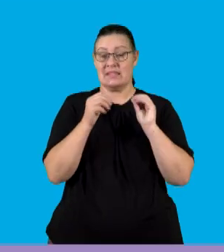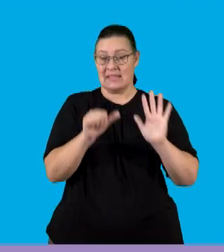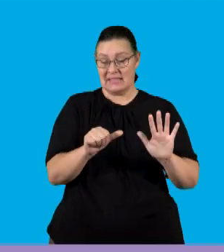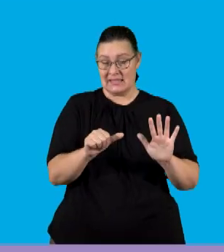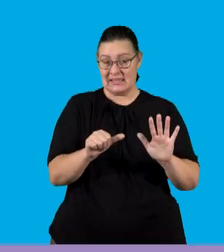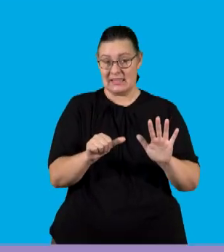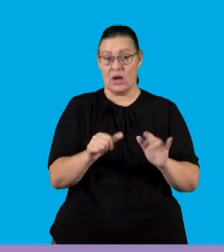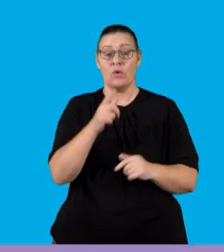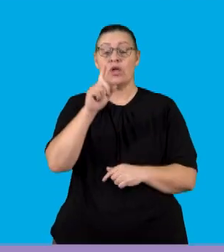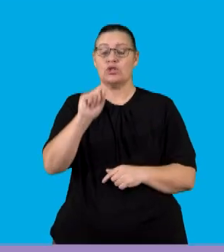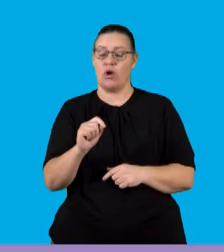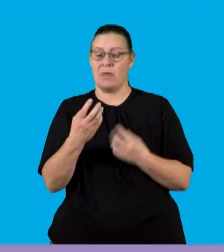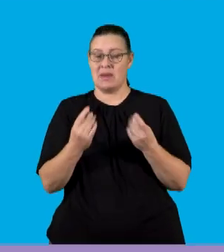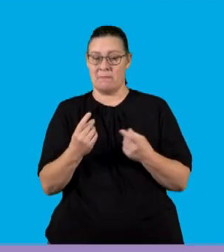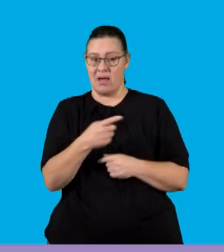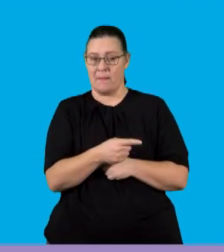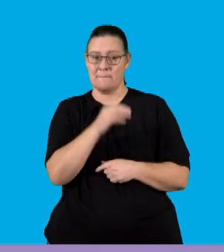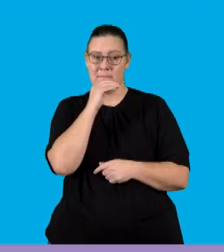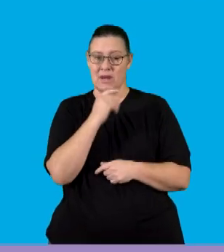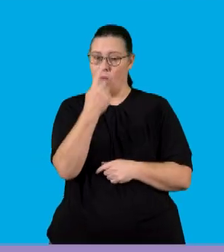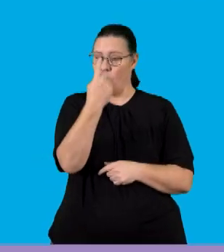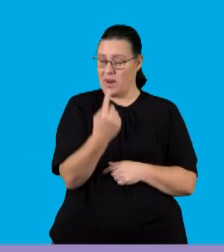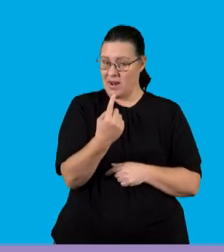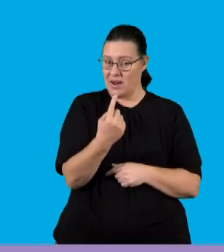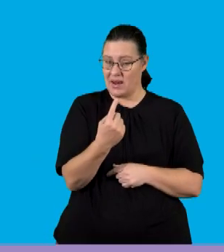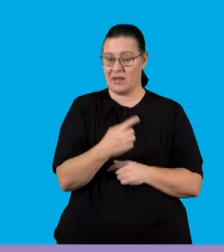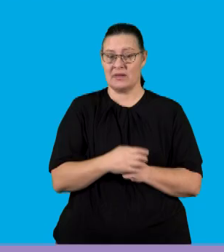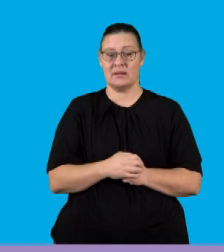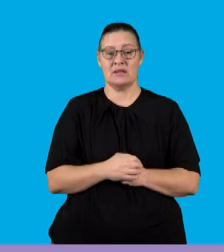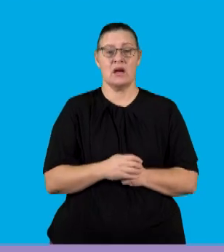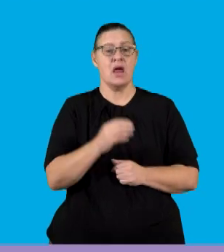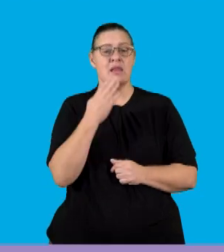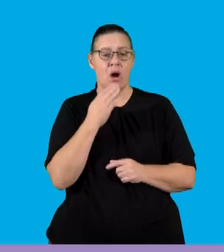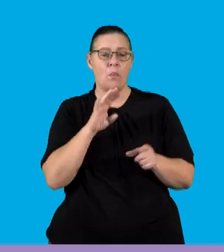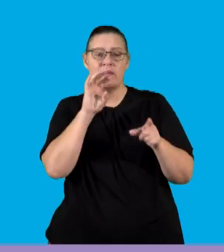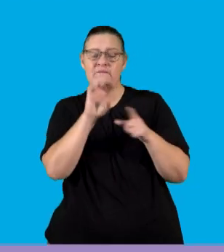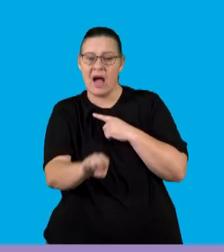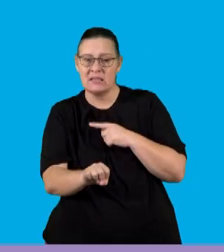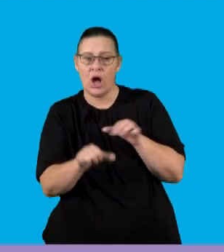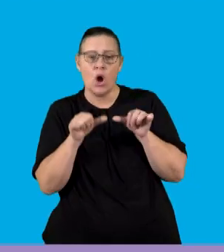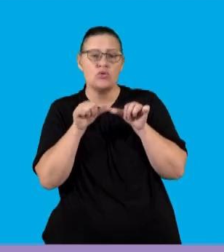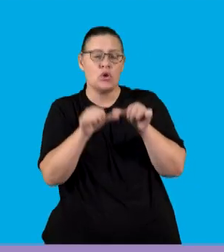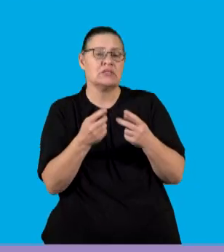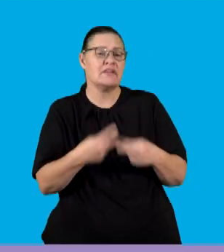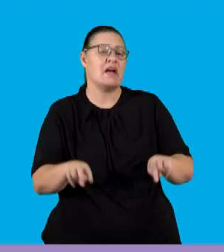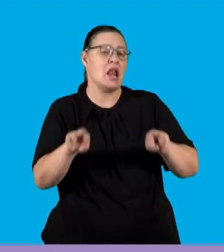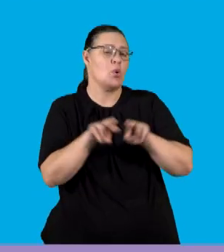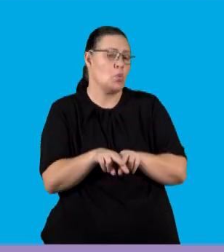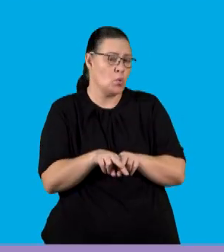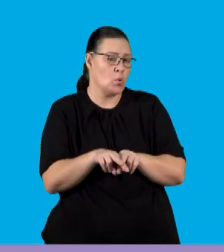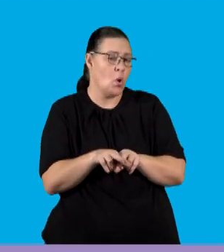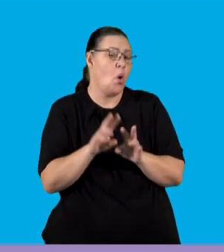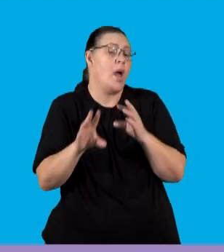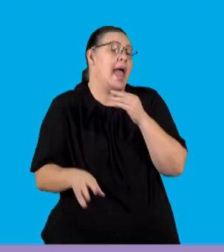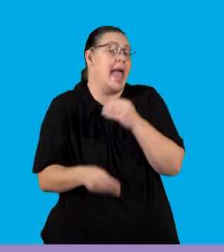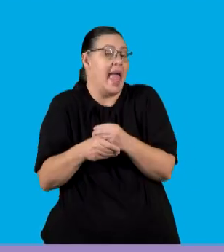6, with the term number, which in this case is 1. Now we need to find that constant value that